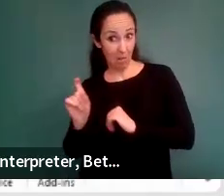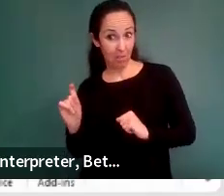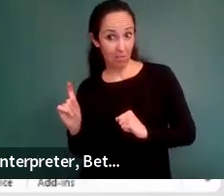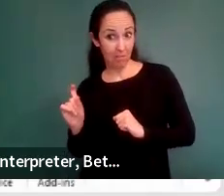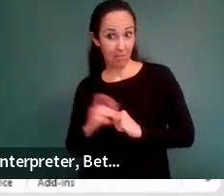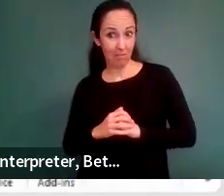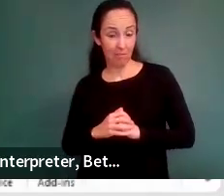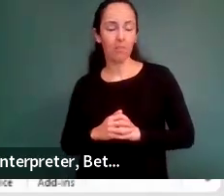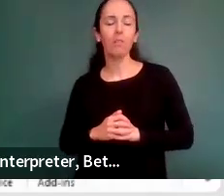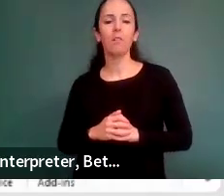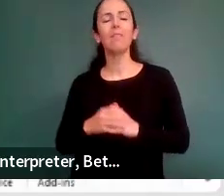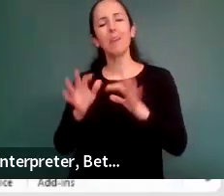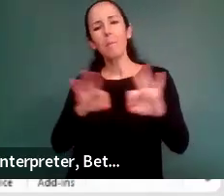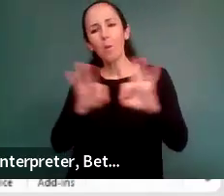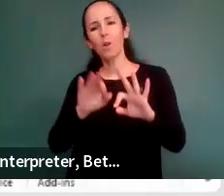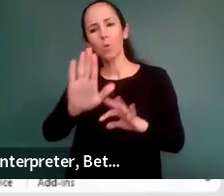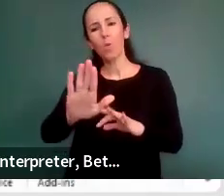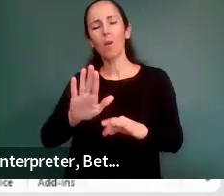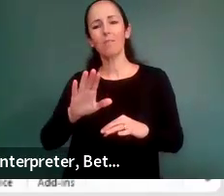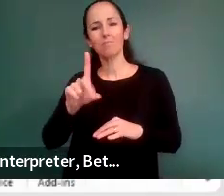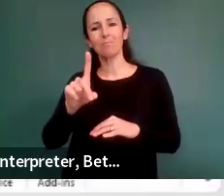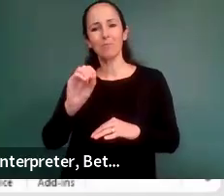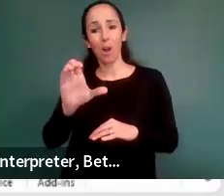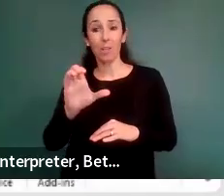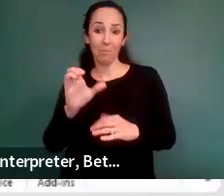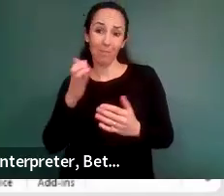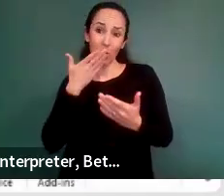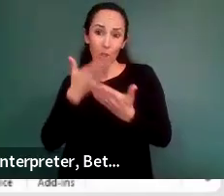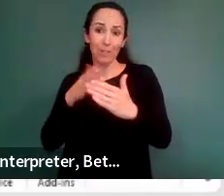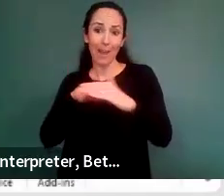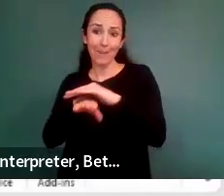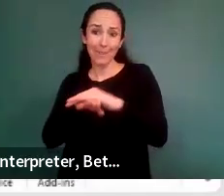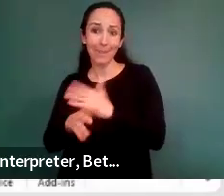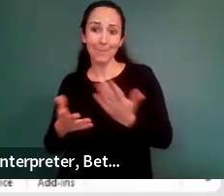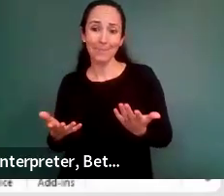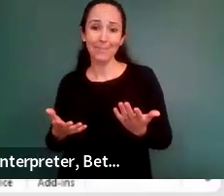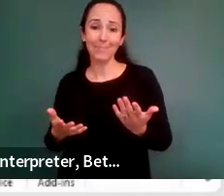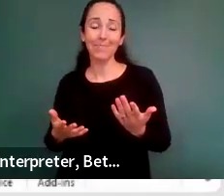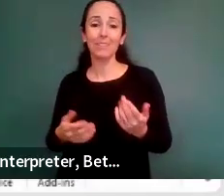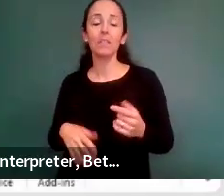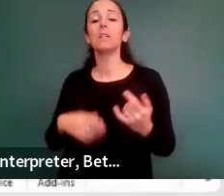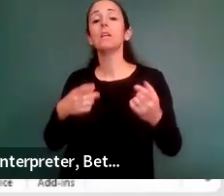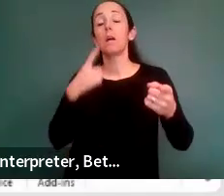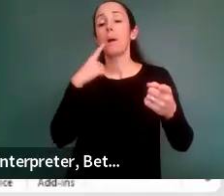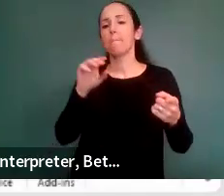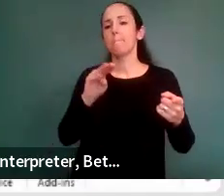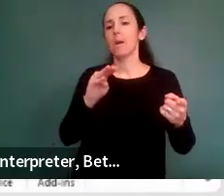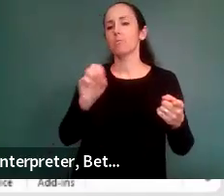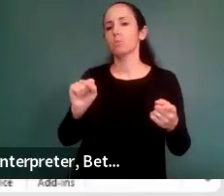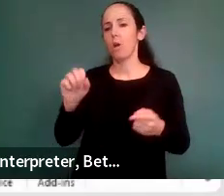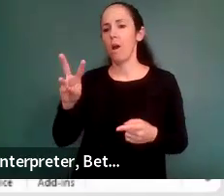a tool that can make your document accessible when you're creating a document. And in this case, we're using Microsoft Word. So what do you